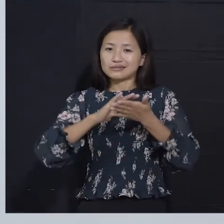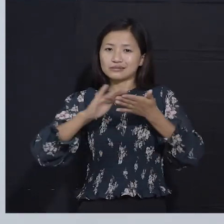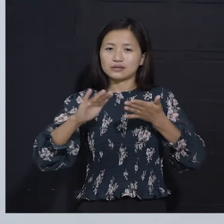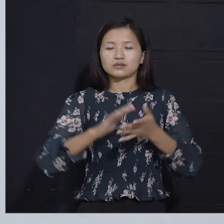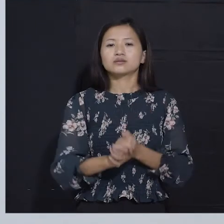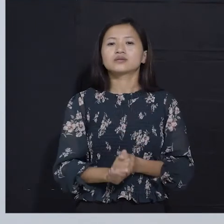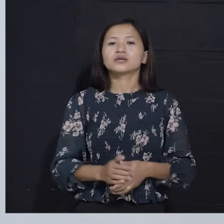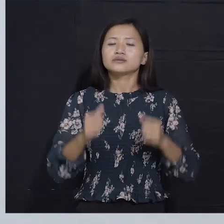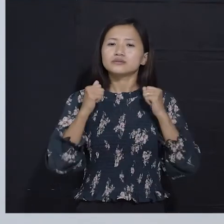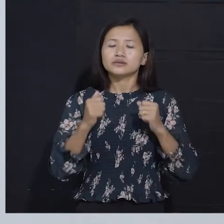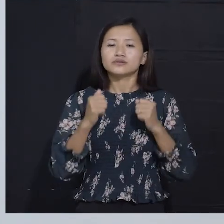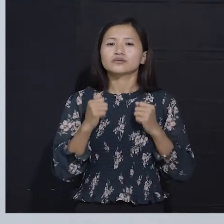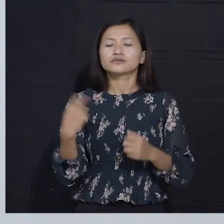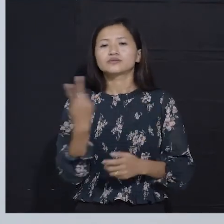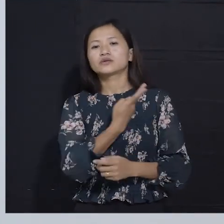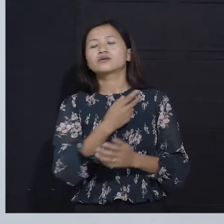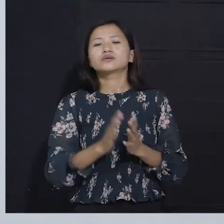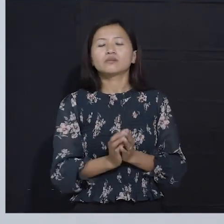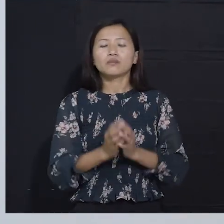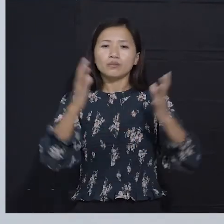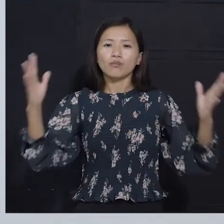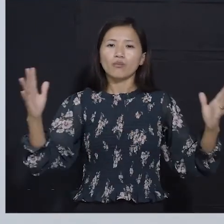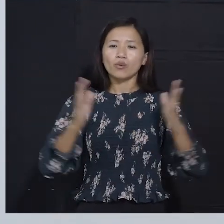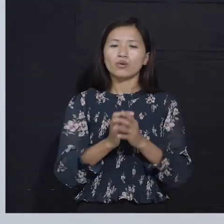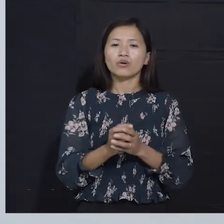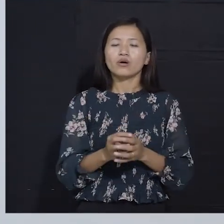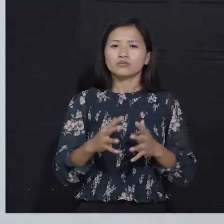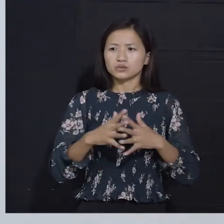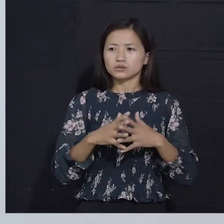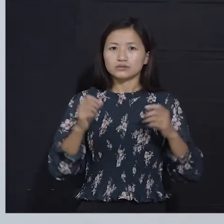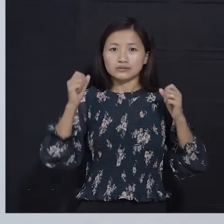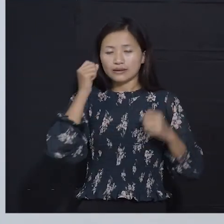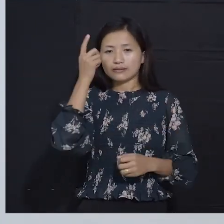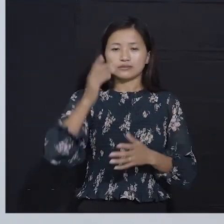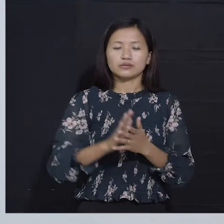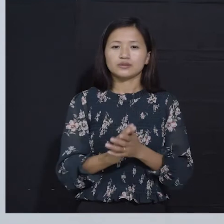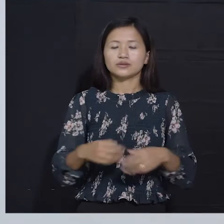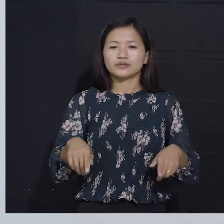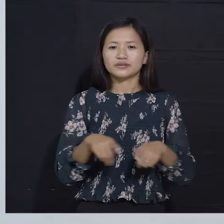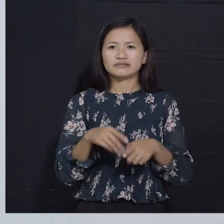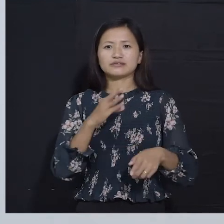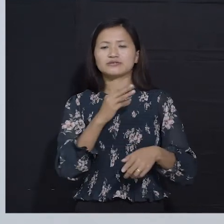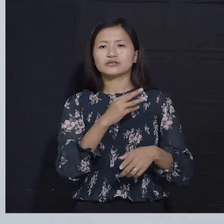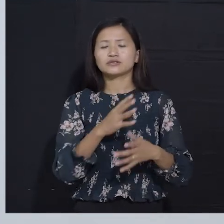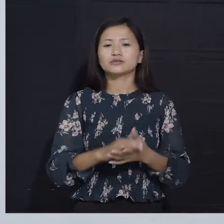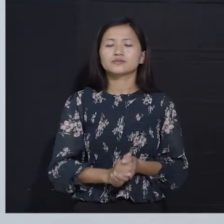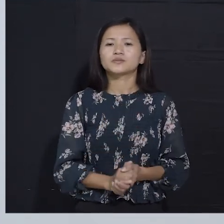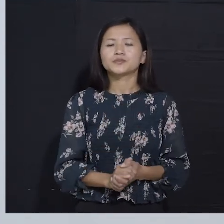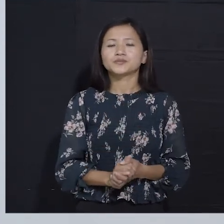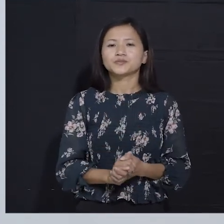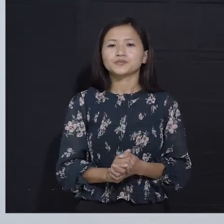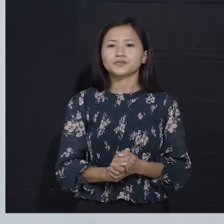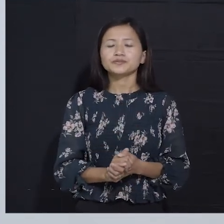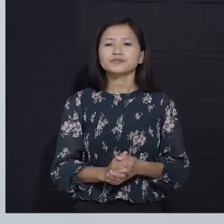going to be very difficult for us. They become more wild and fierce, right? When you are in pain, you also might have experienced this.